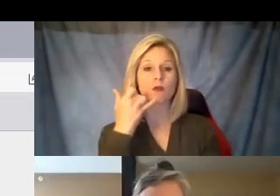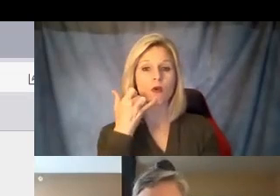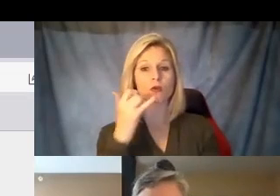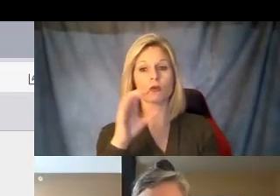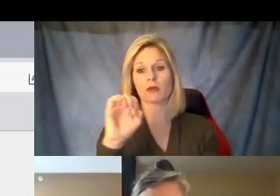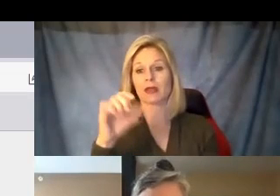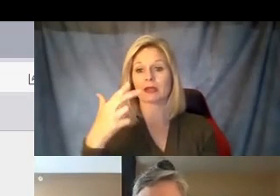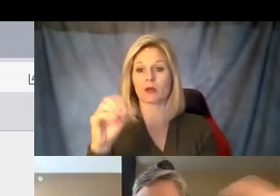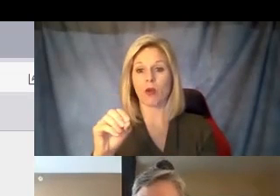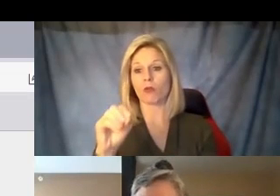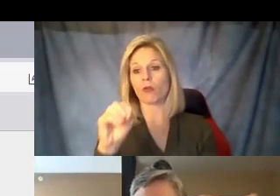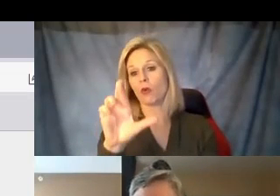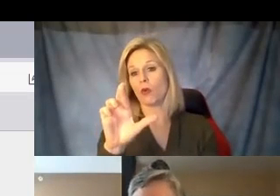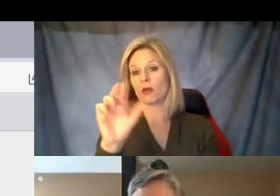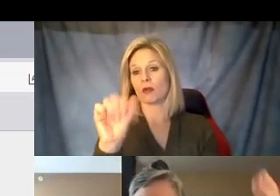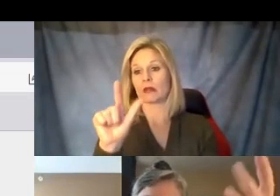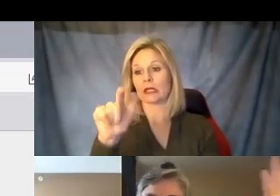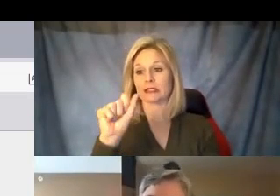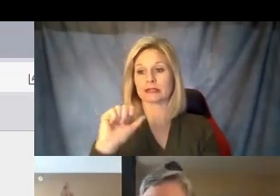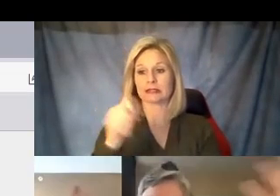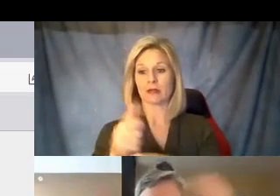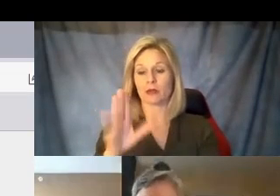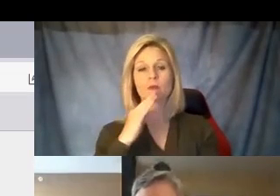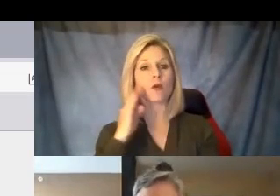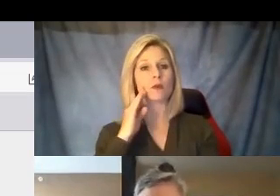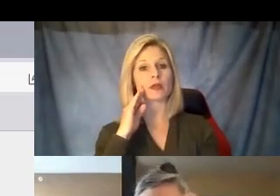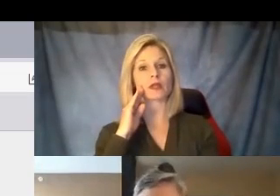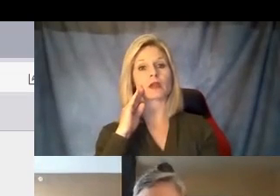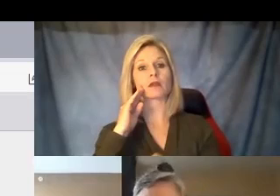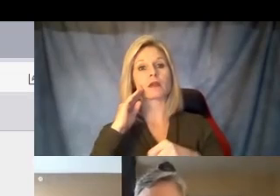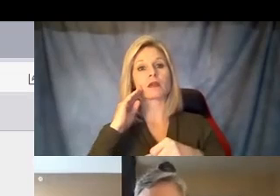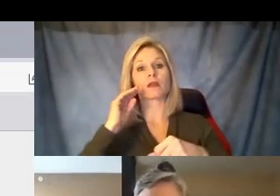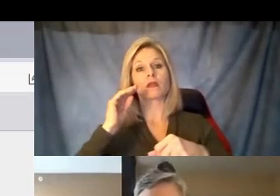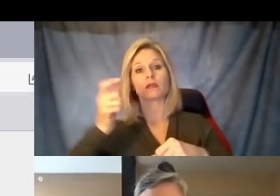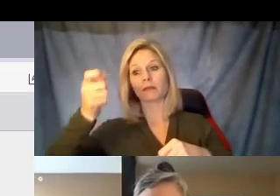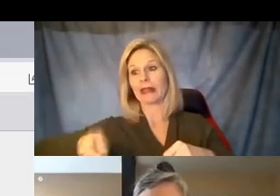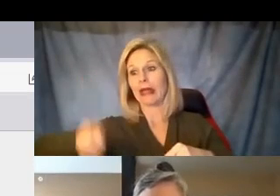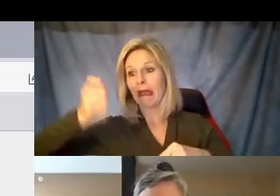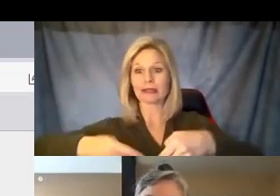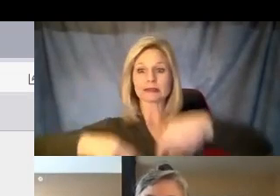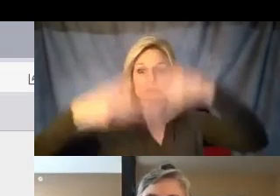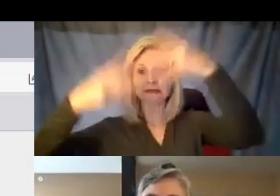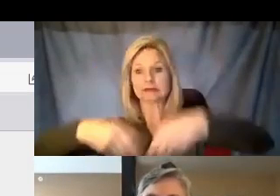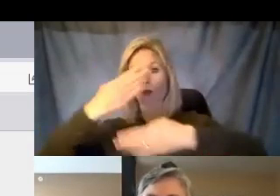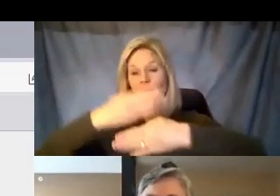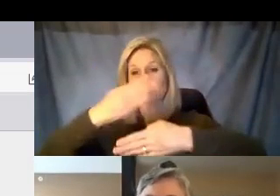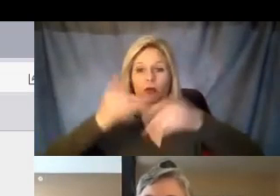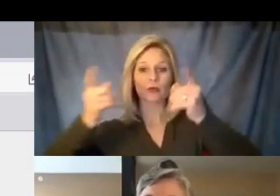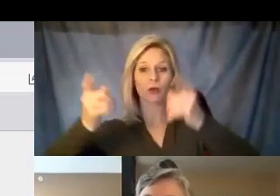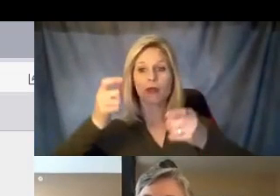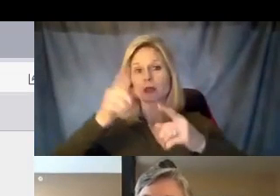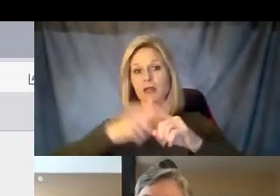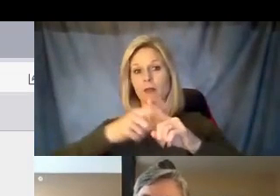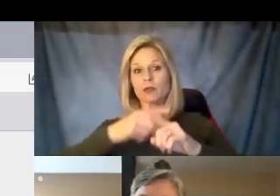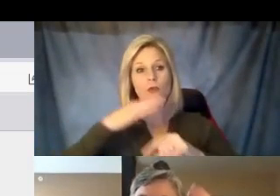an Alexis in their home so that they can open the blinds and turn on the lights and control the temperature, etc., then this